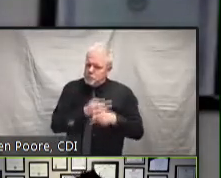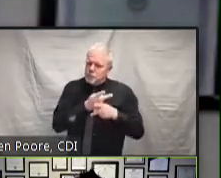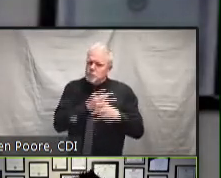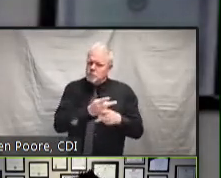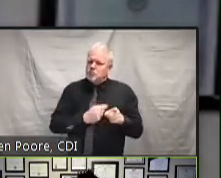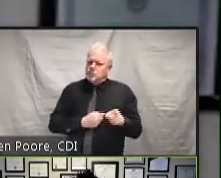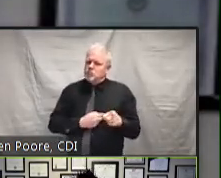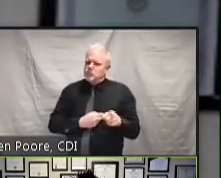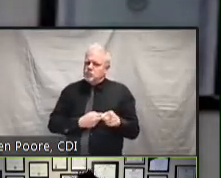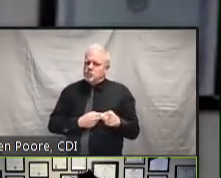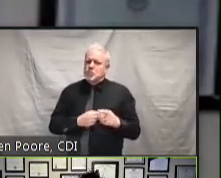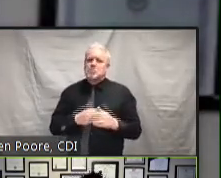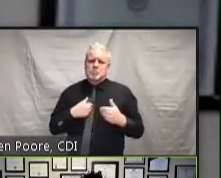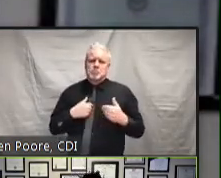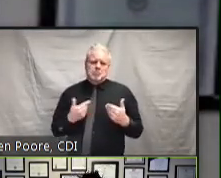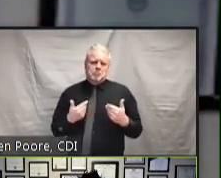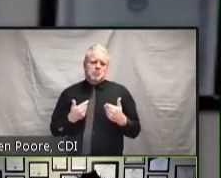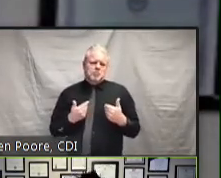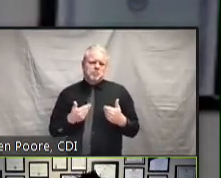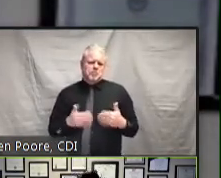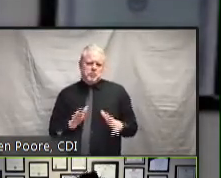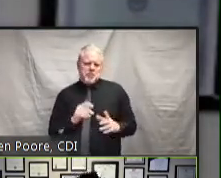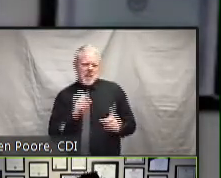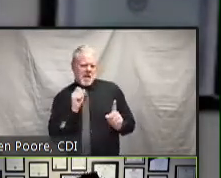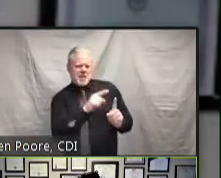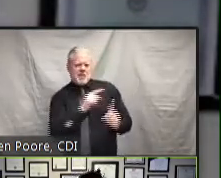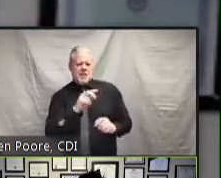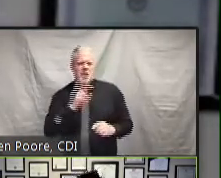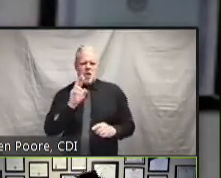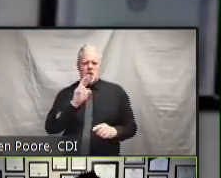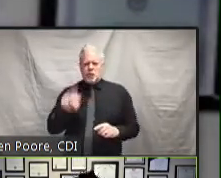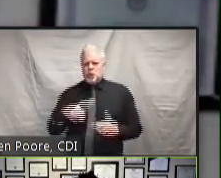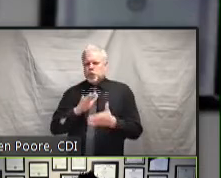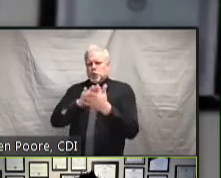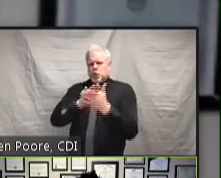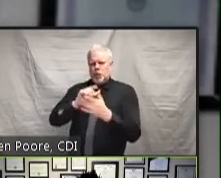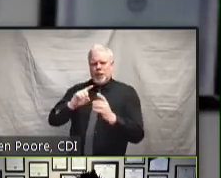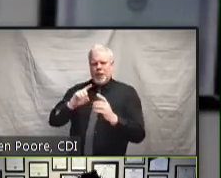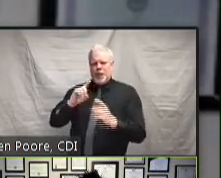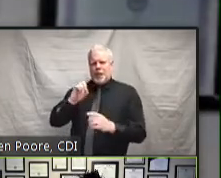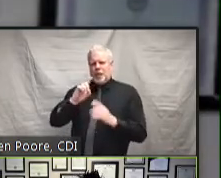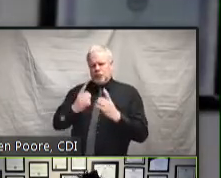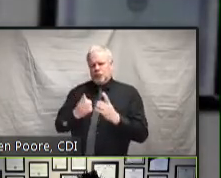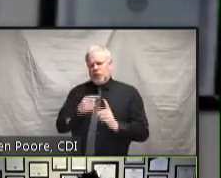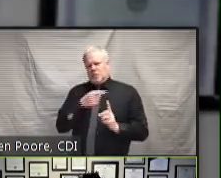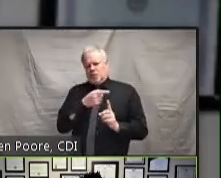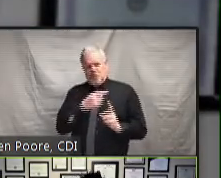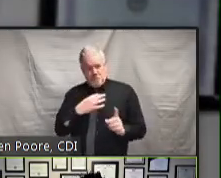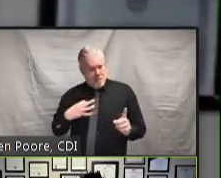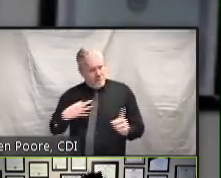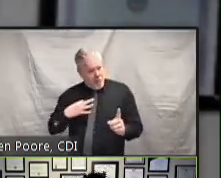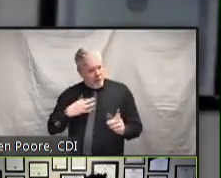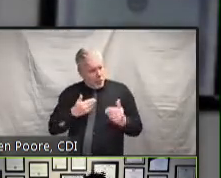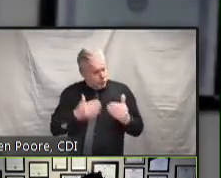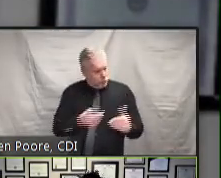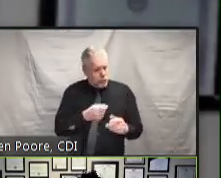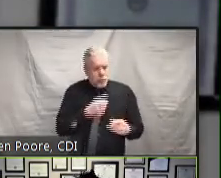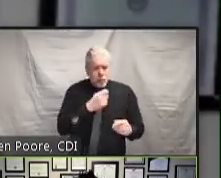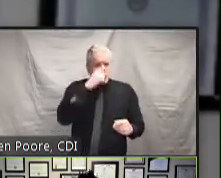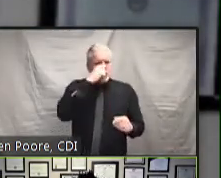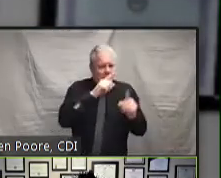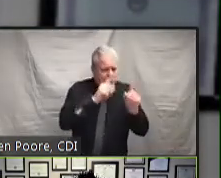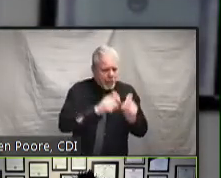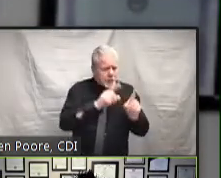would like to do so. I think it's reasonable that we don't have a countywide testing program given that the positivity rate is as low as it